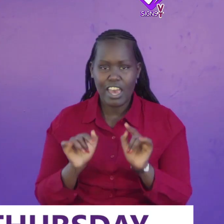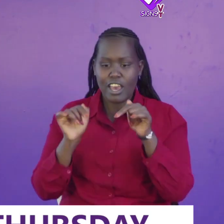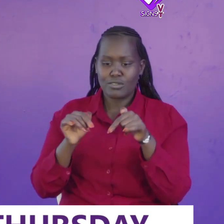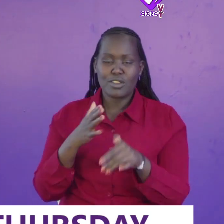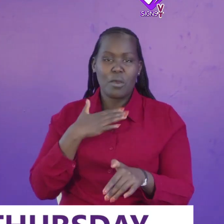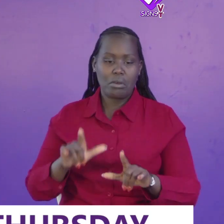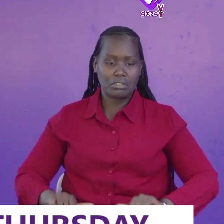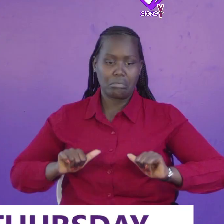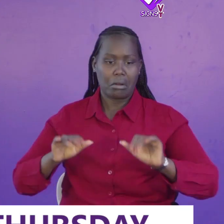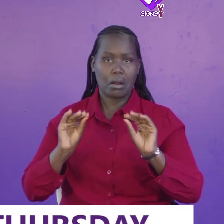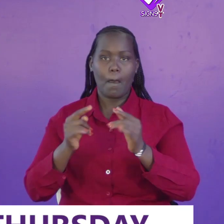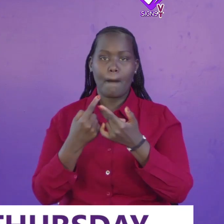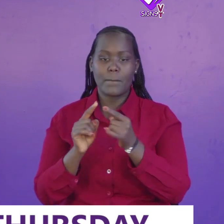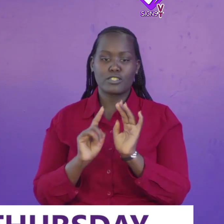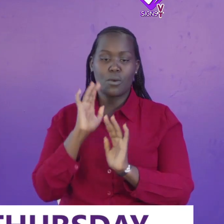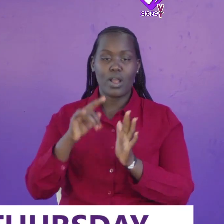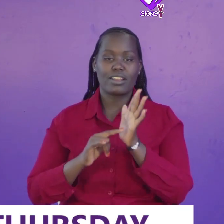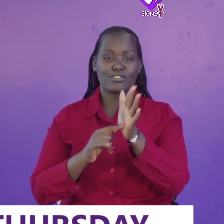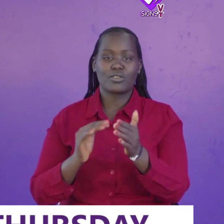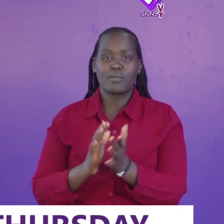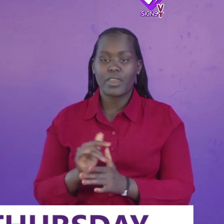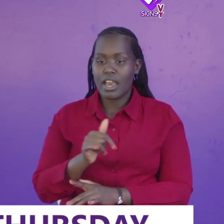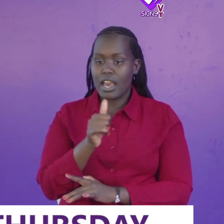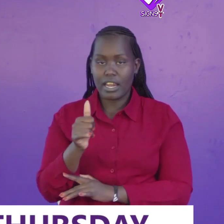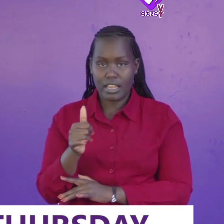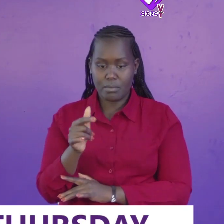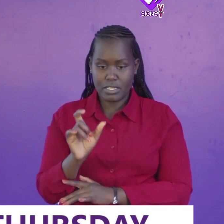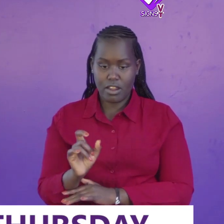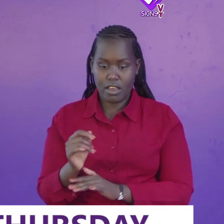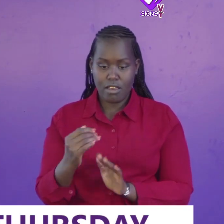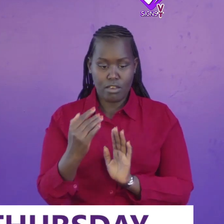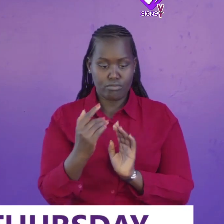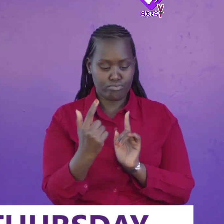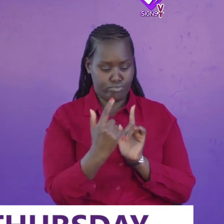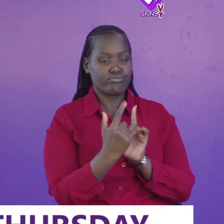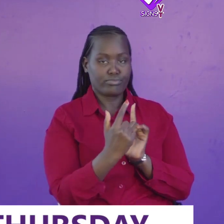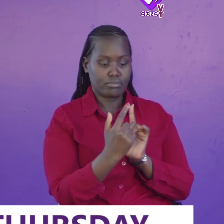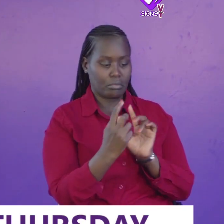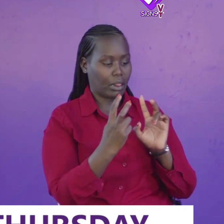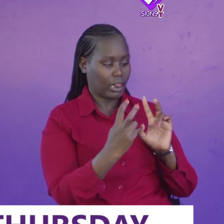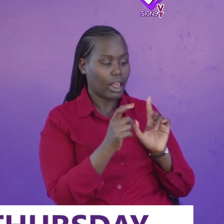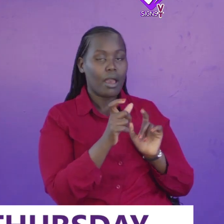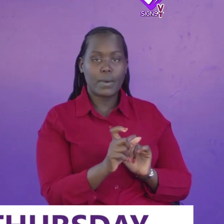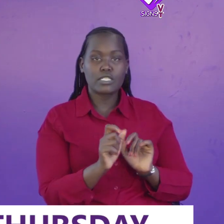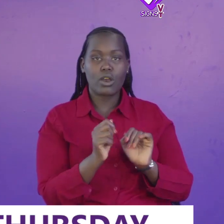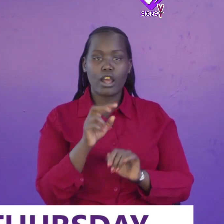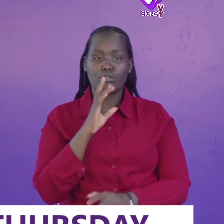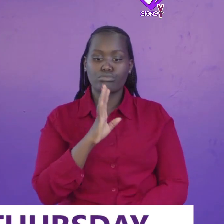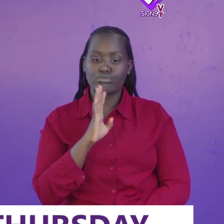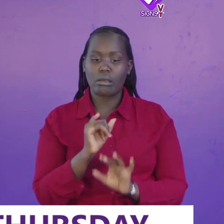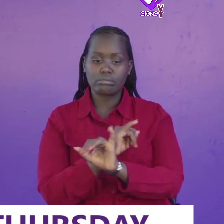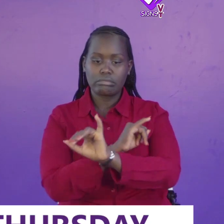off, nitawashow next time. Another one is face the person and speak clearly so they can lip read if they